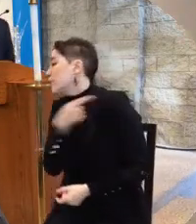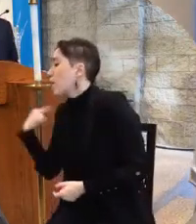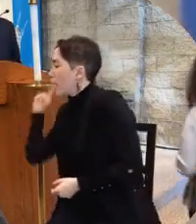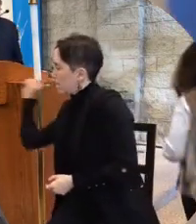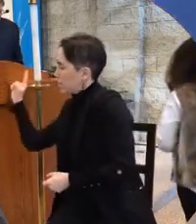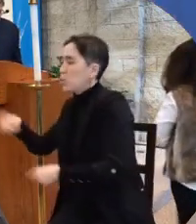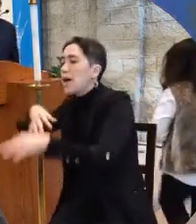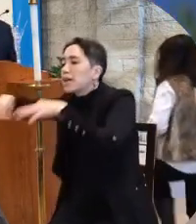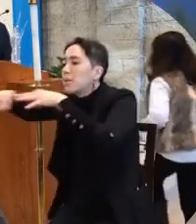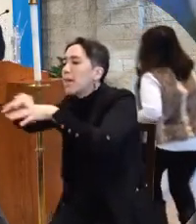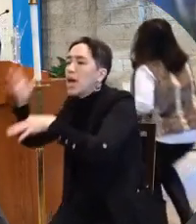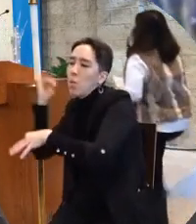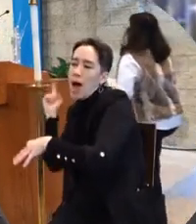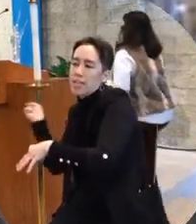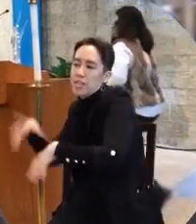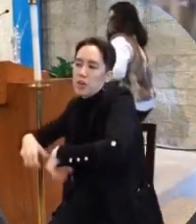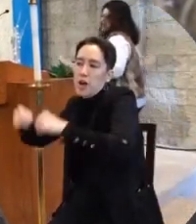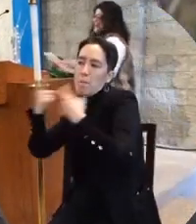Sheree.